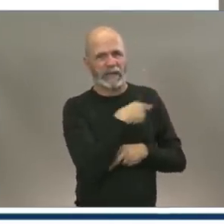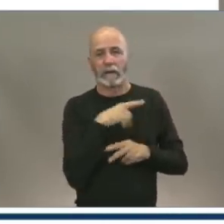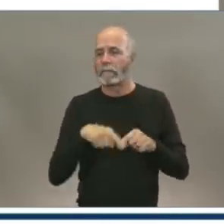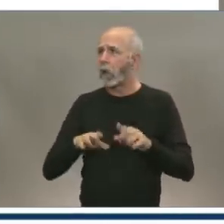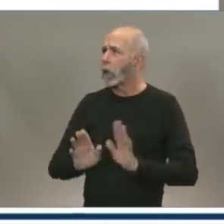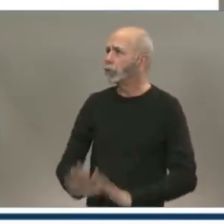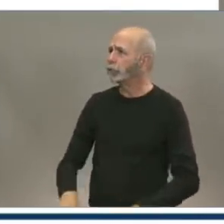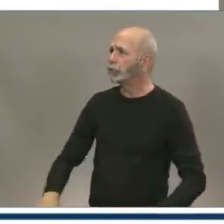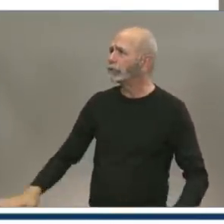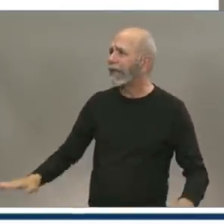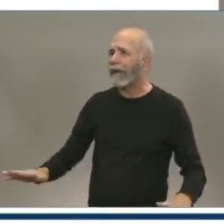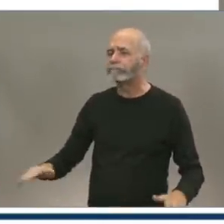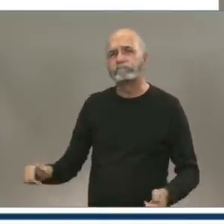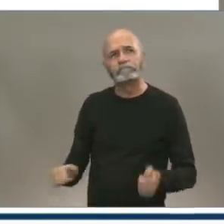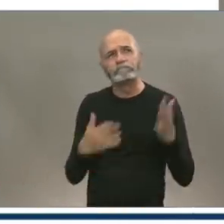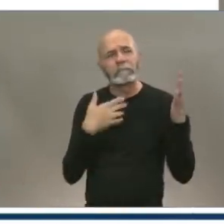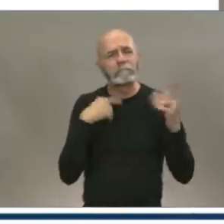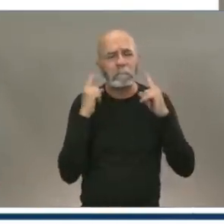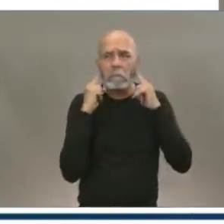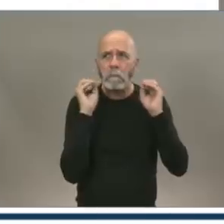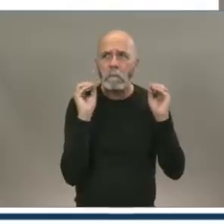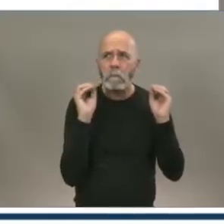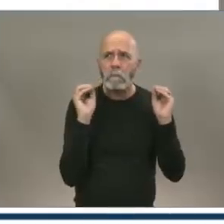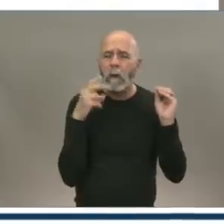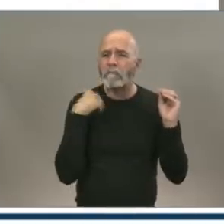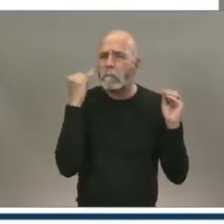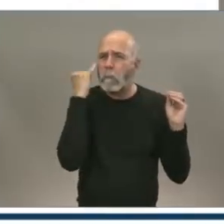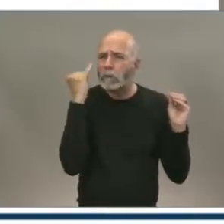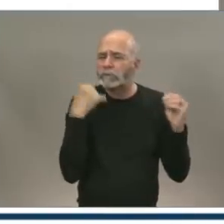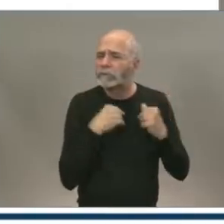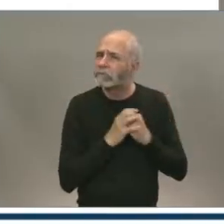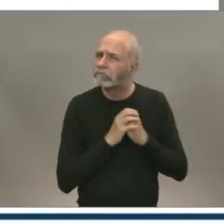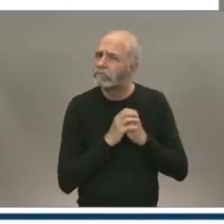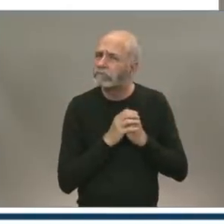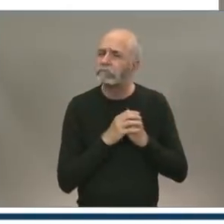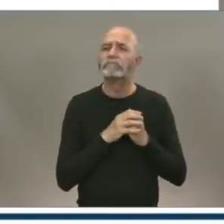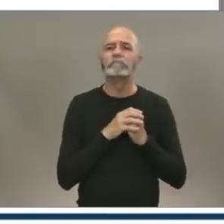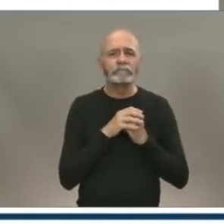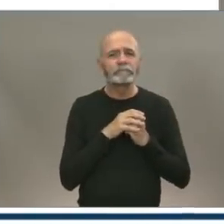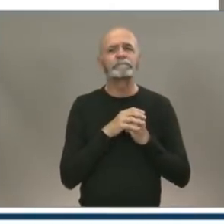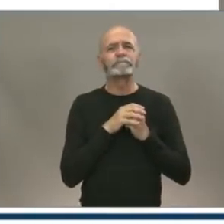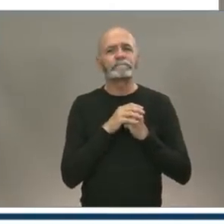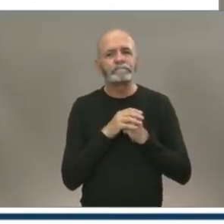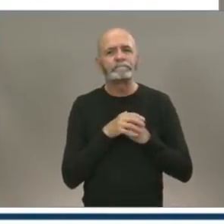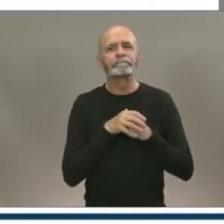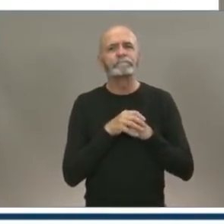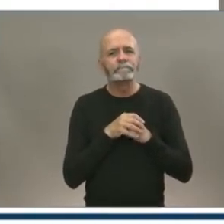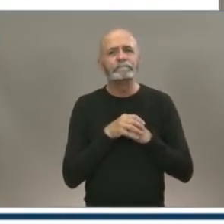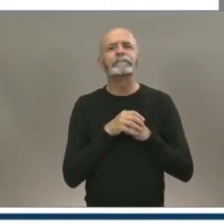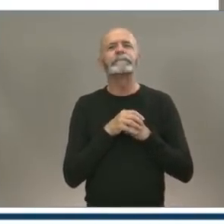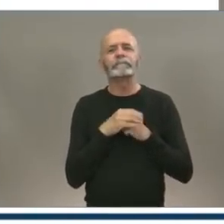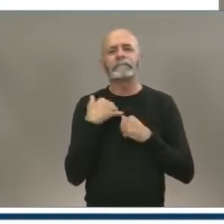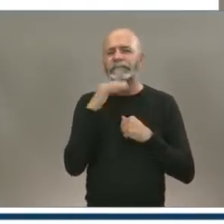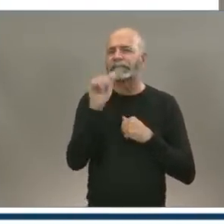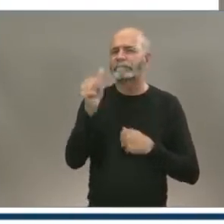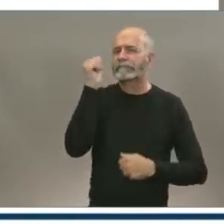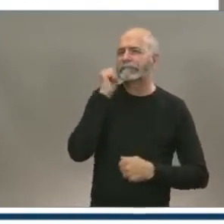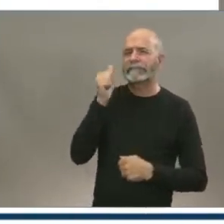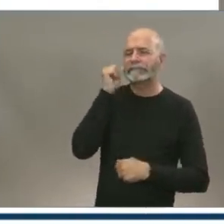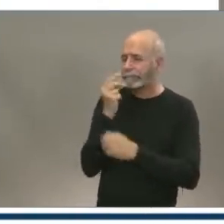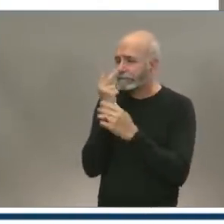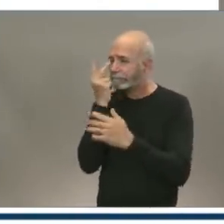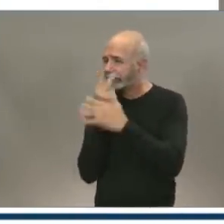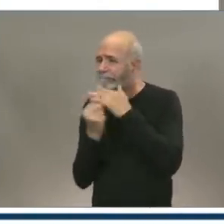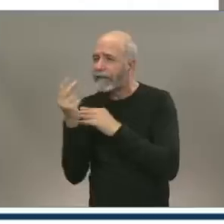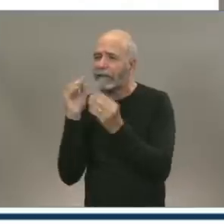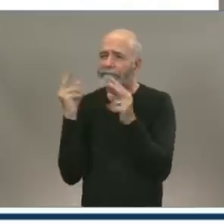that as I said earlier in my remarks. We watch the daily case counts, but I'm much